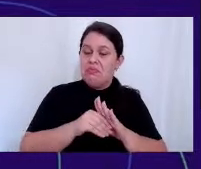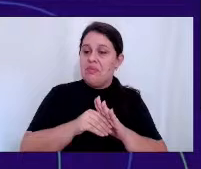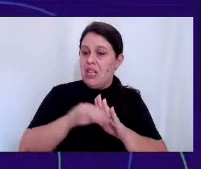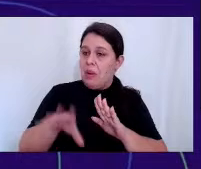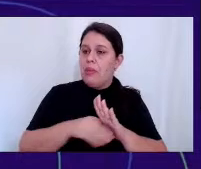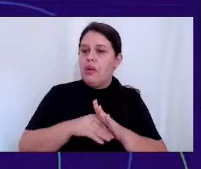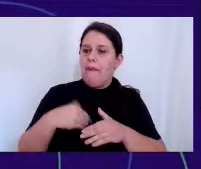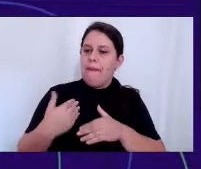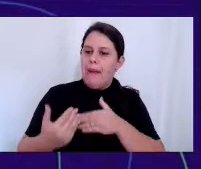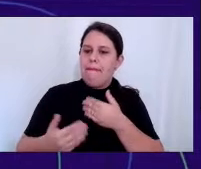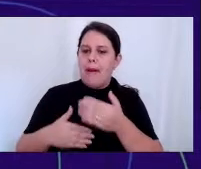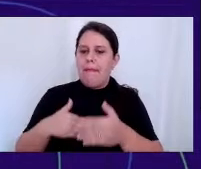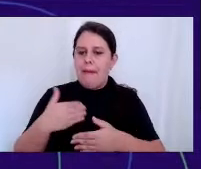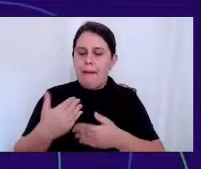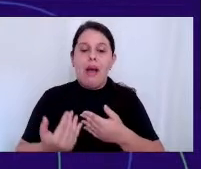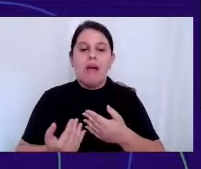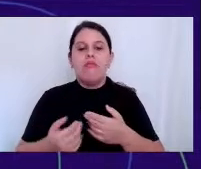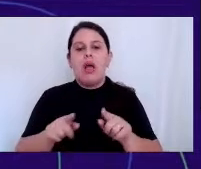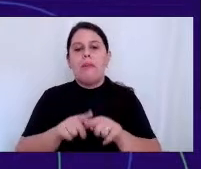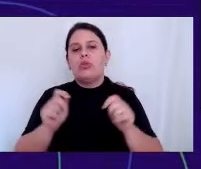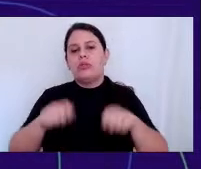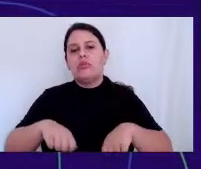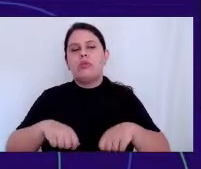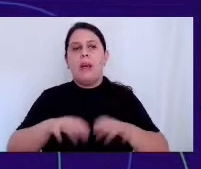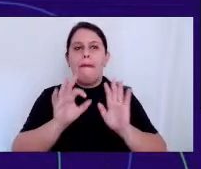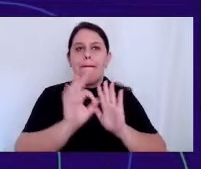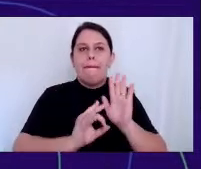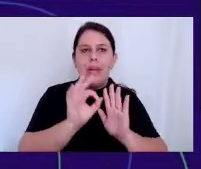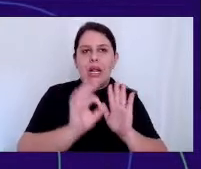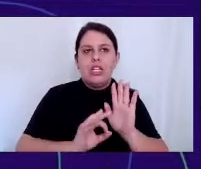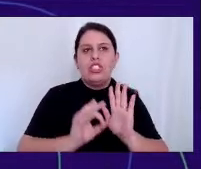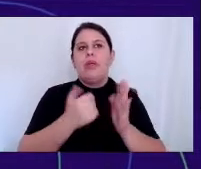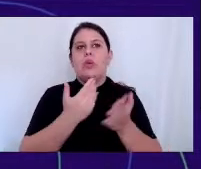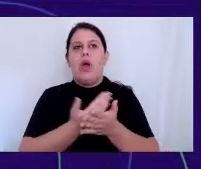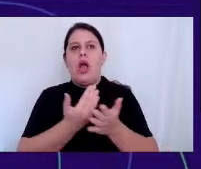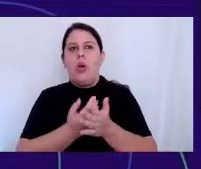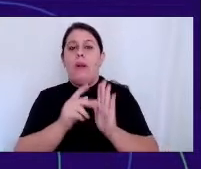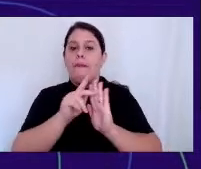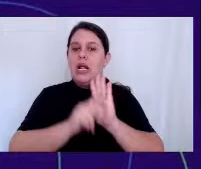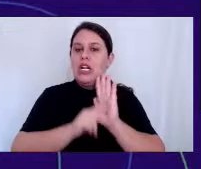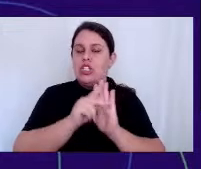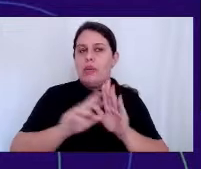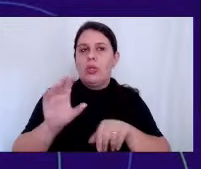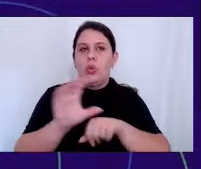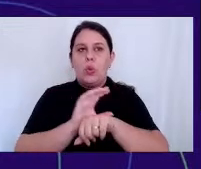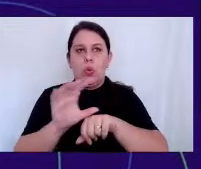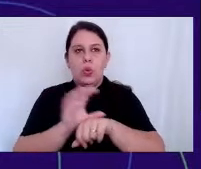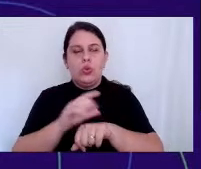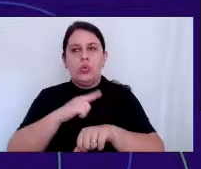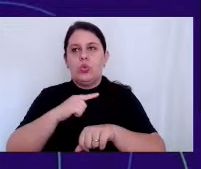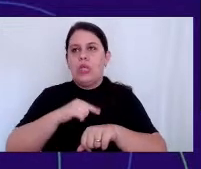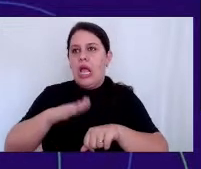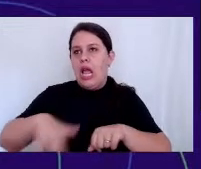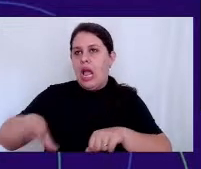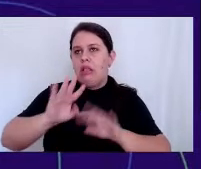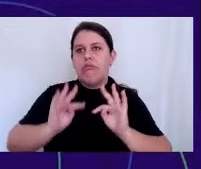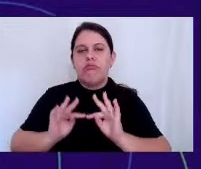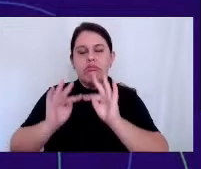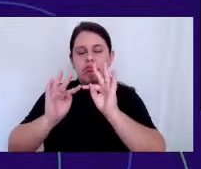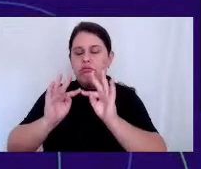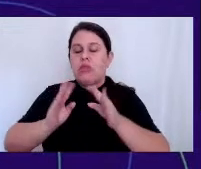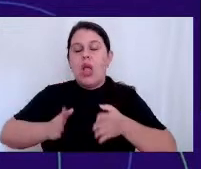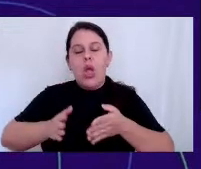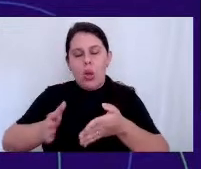planning, and I think when it comes to learning to use the new technology, it's exactly the way forward. And the first step is indeed opening an